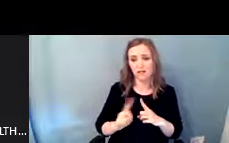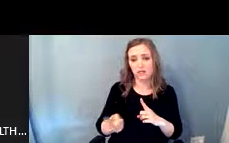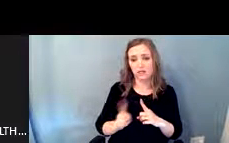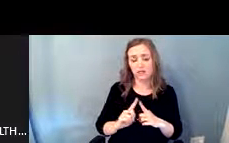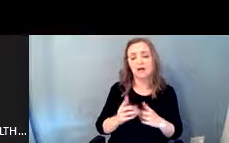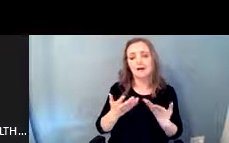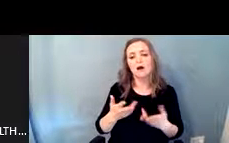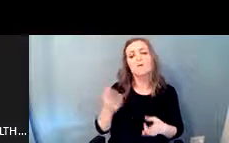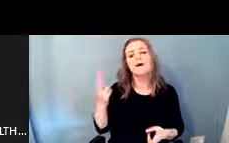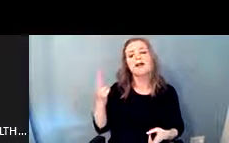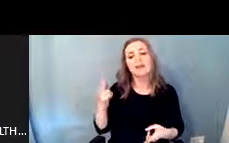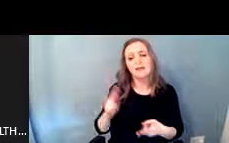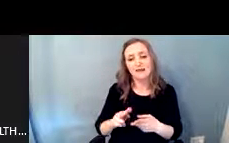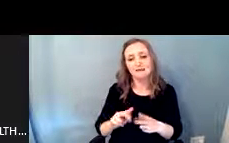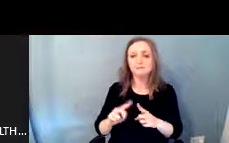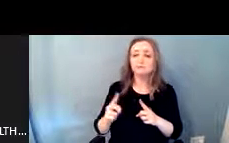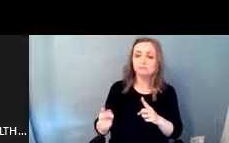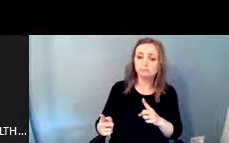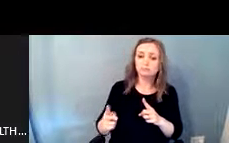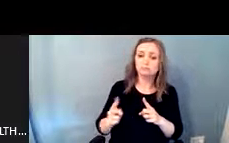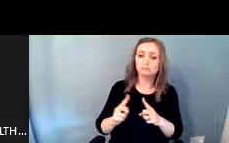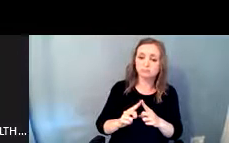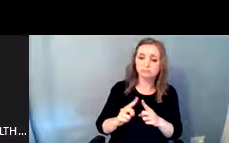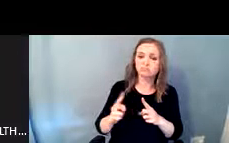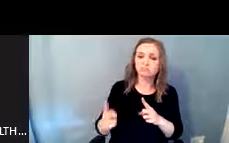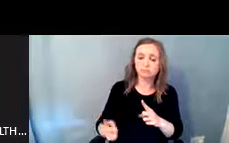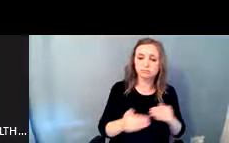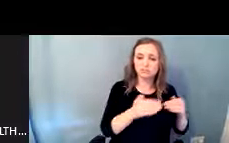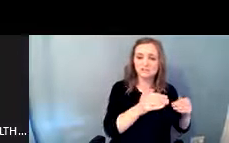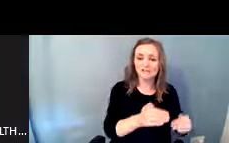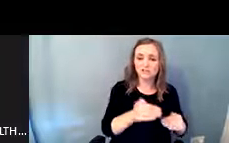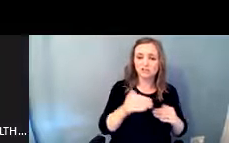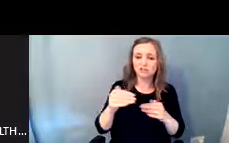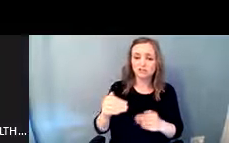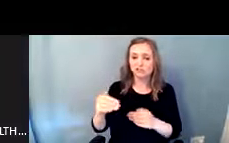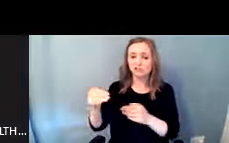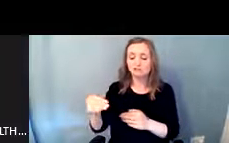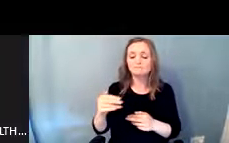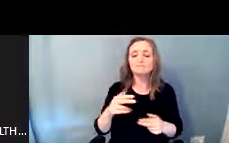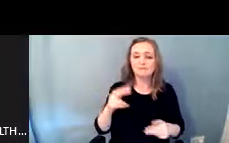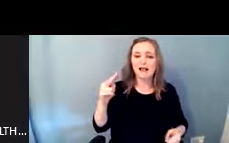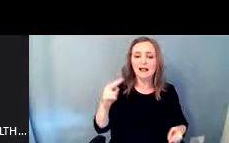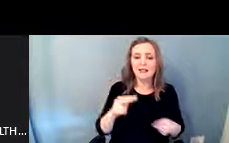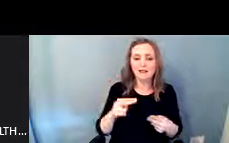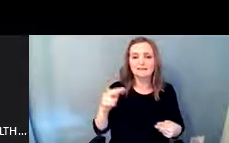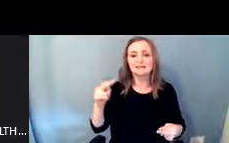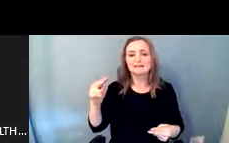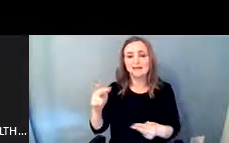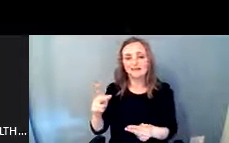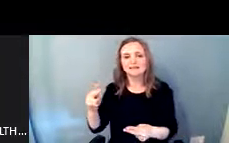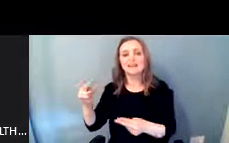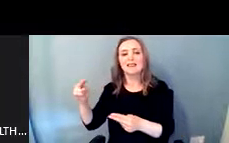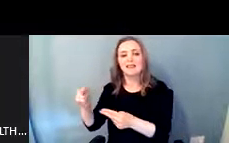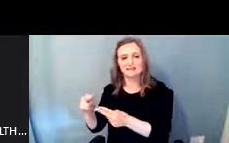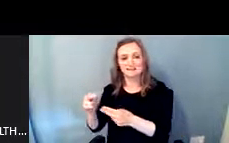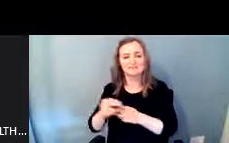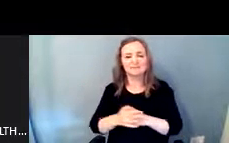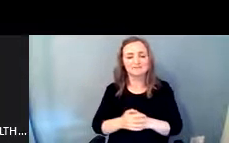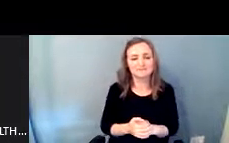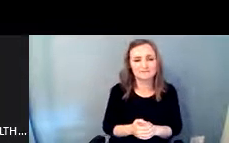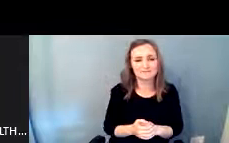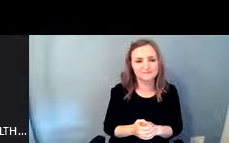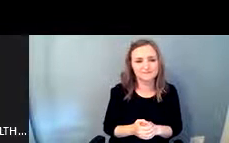trips for the radiotherapy. And as I've already mentioned, straight test pathways are excellent. You don't want to be hanging around